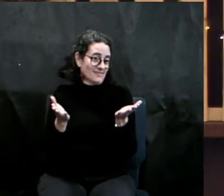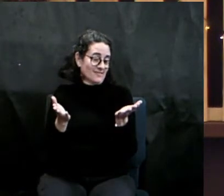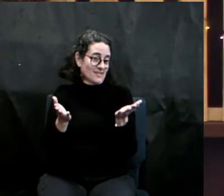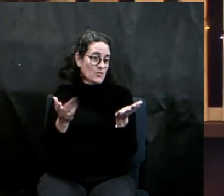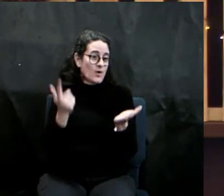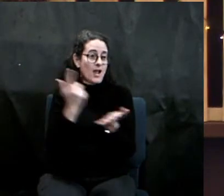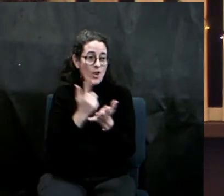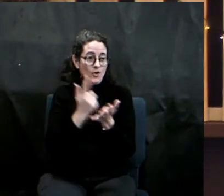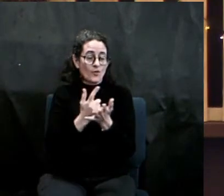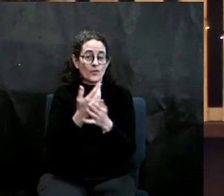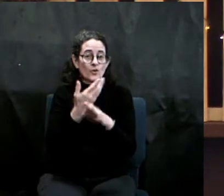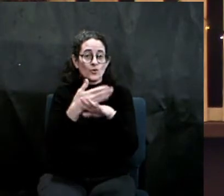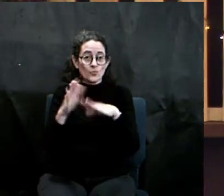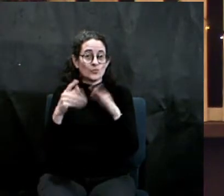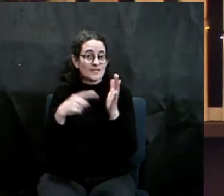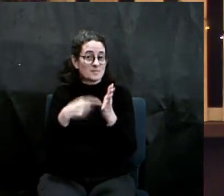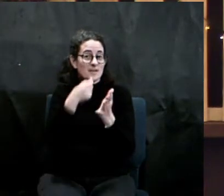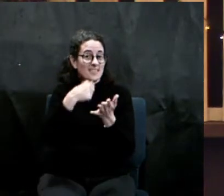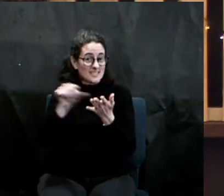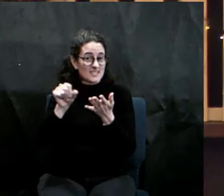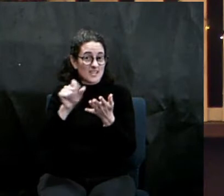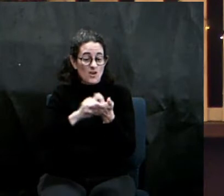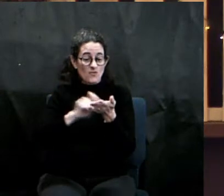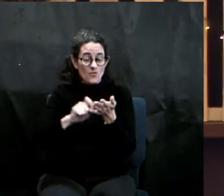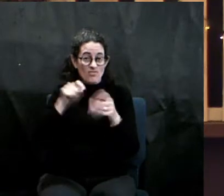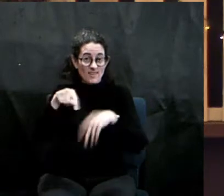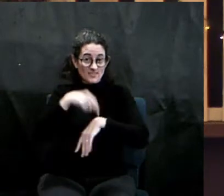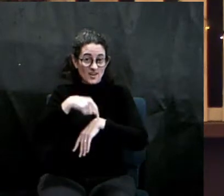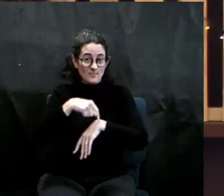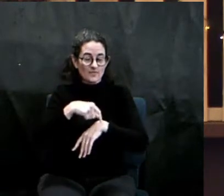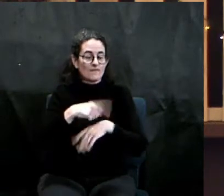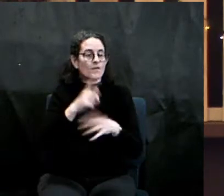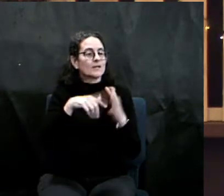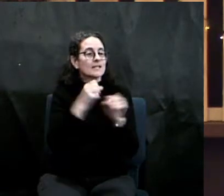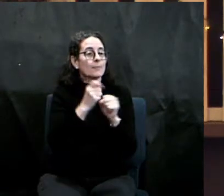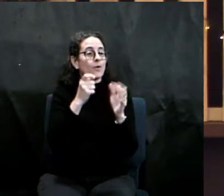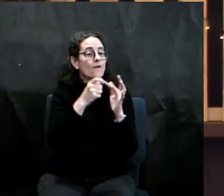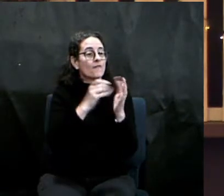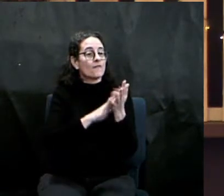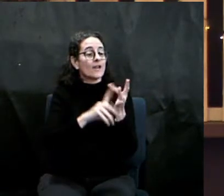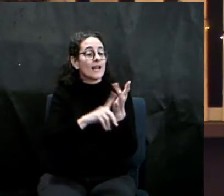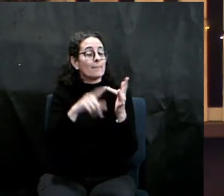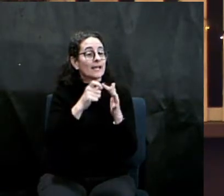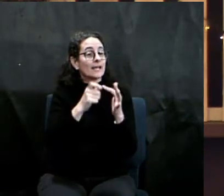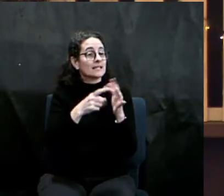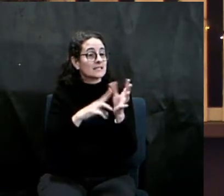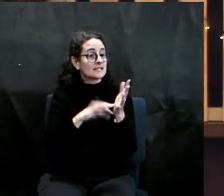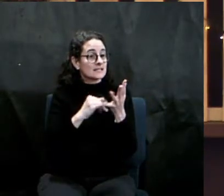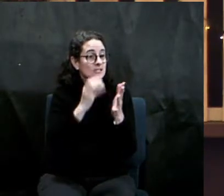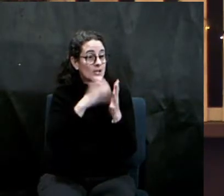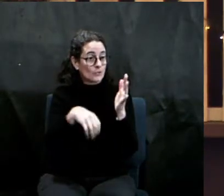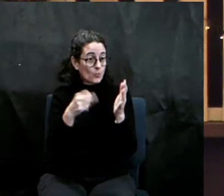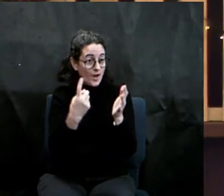letters. One of those letters is Philippians. And in Philippians chapter 1, Paul writes